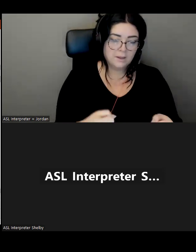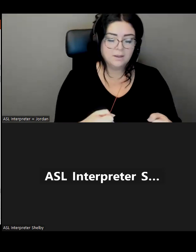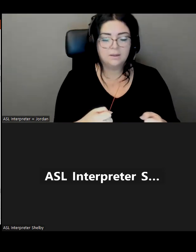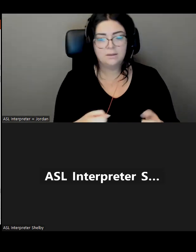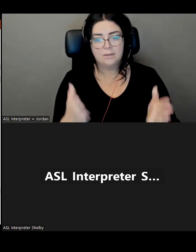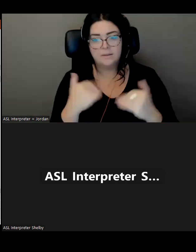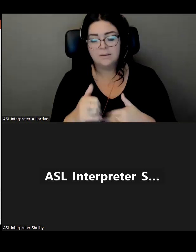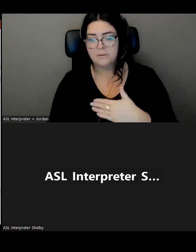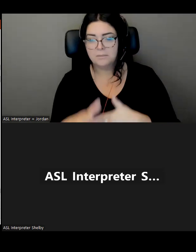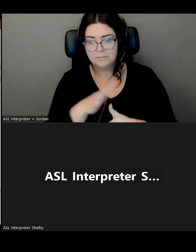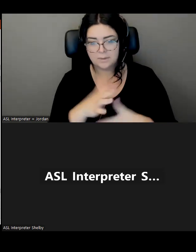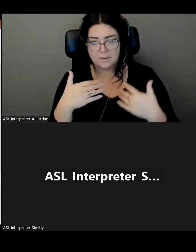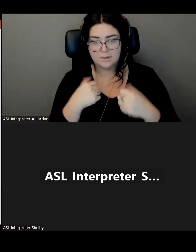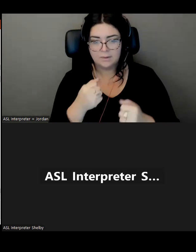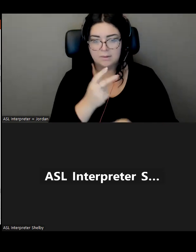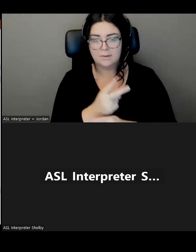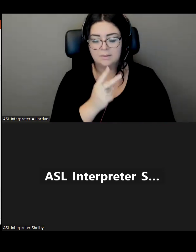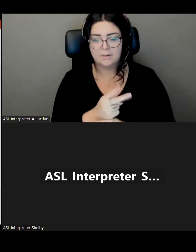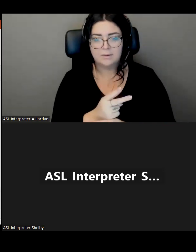through primary health care, or